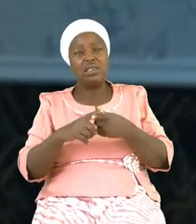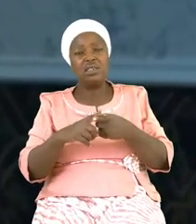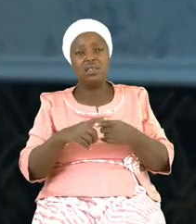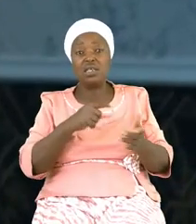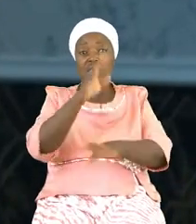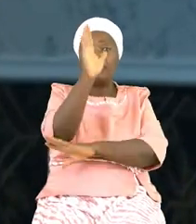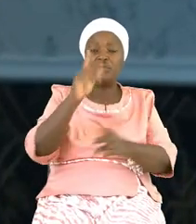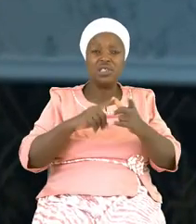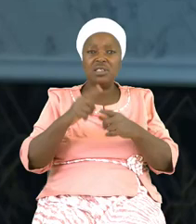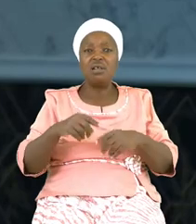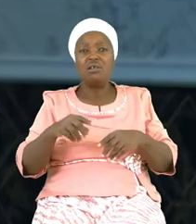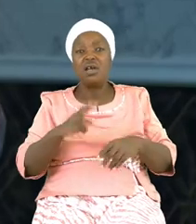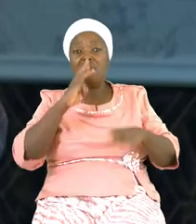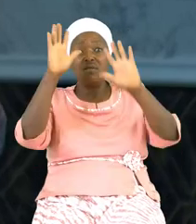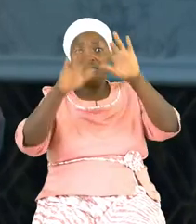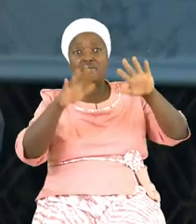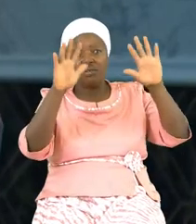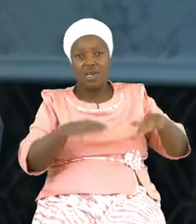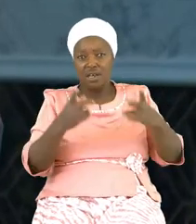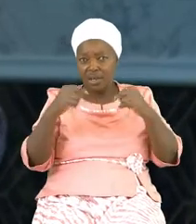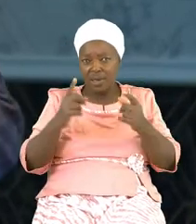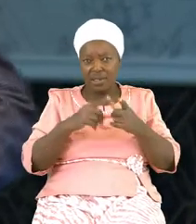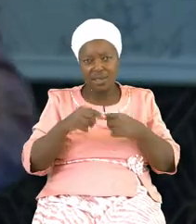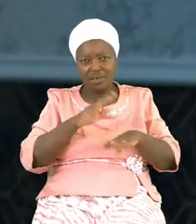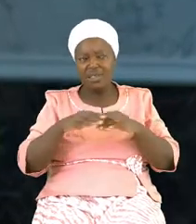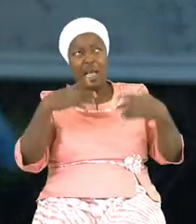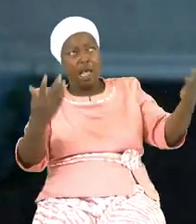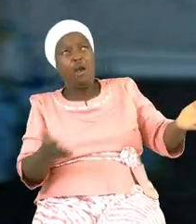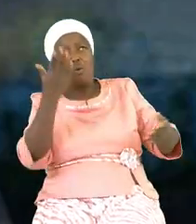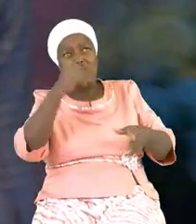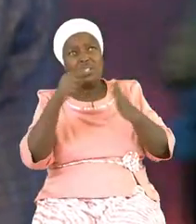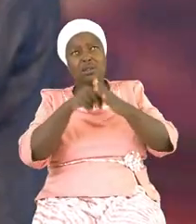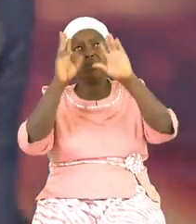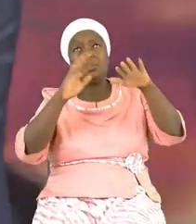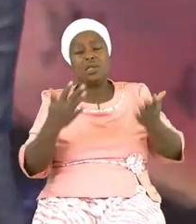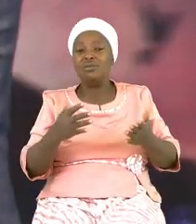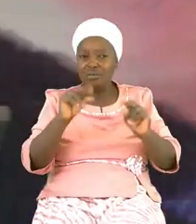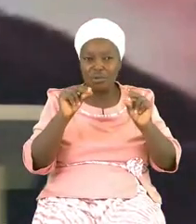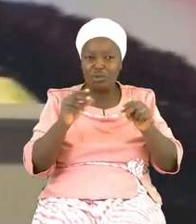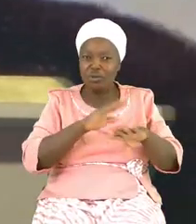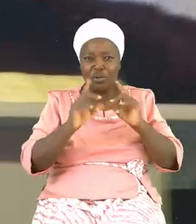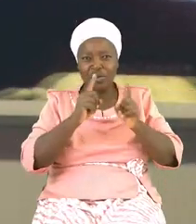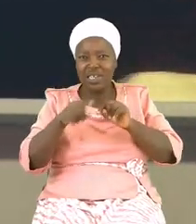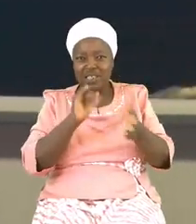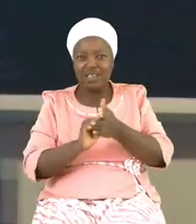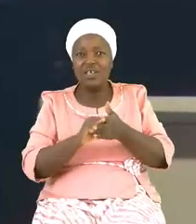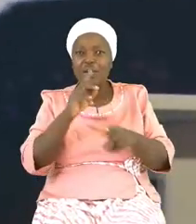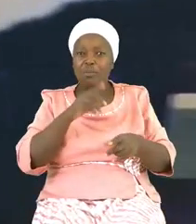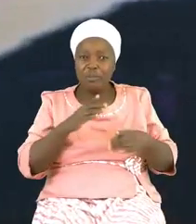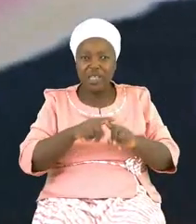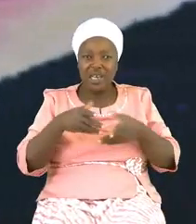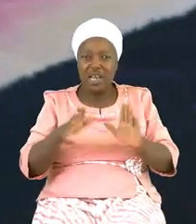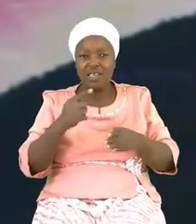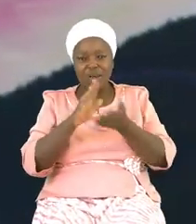come? Don't talk like that. Let the peace of God rule in your heart. Isn't it wonderful? The ground is dusty, and the